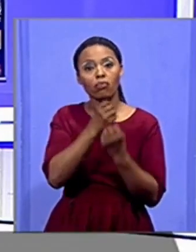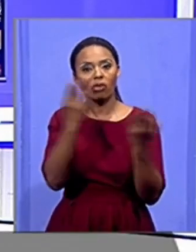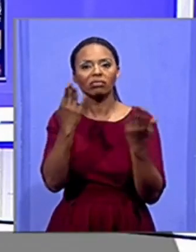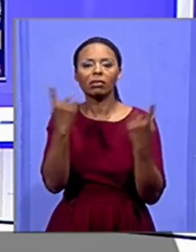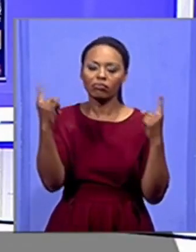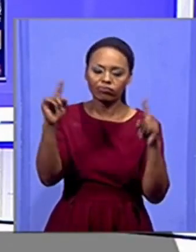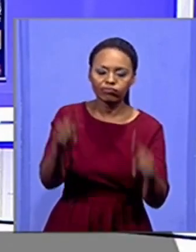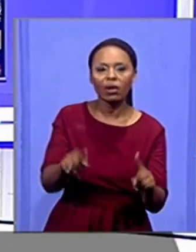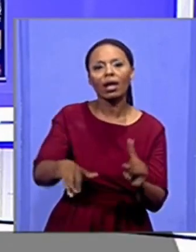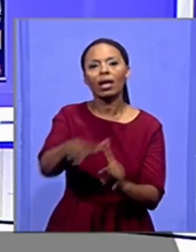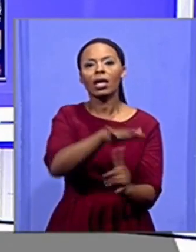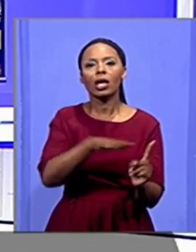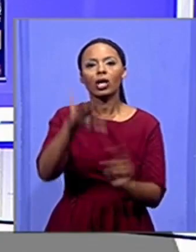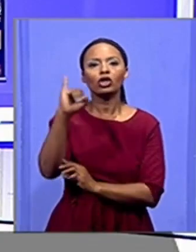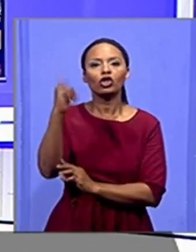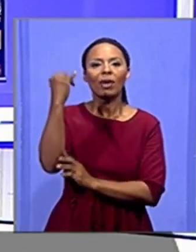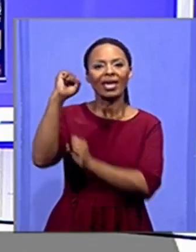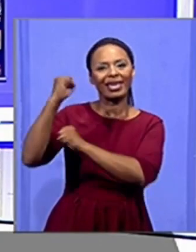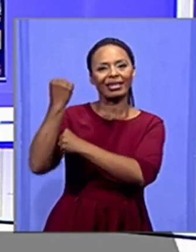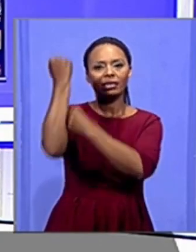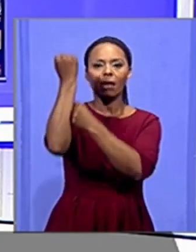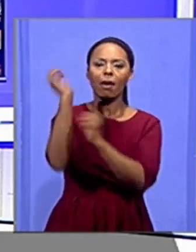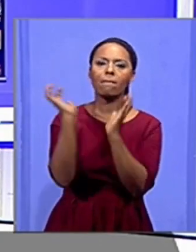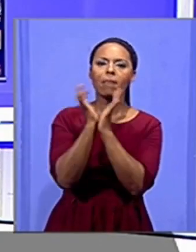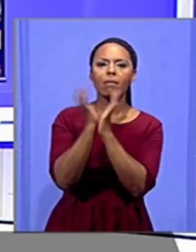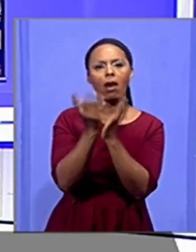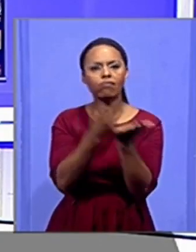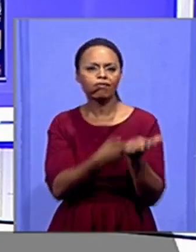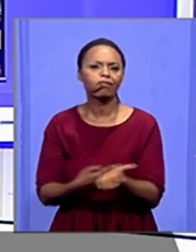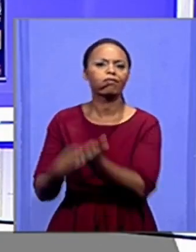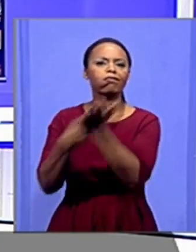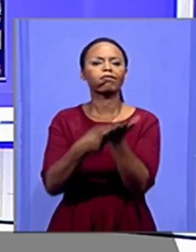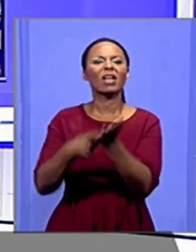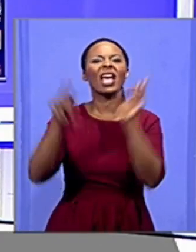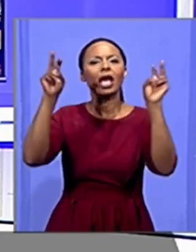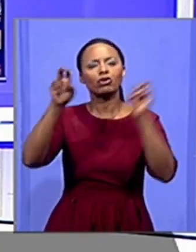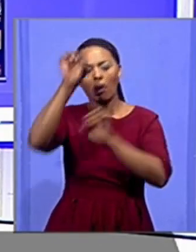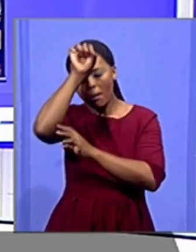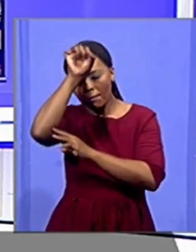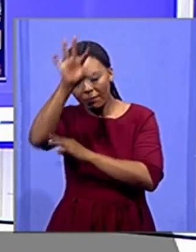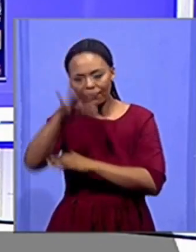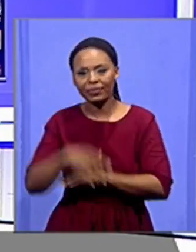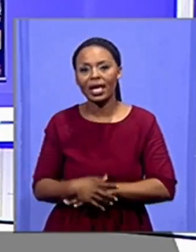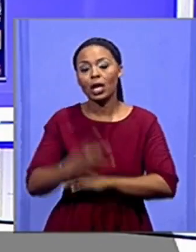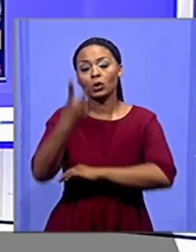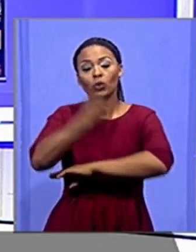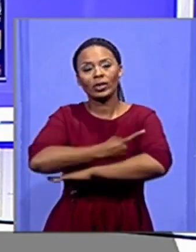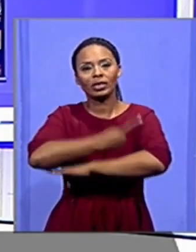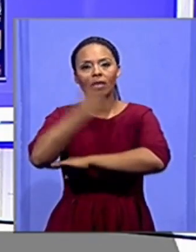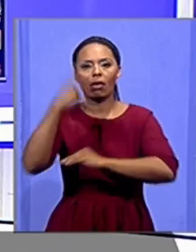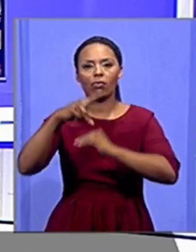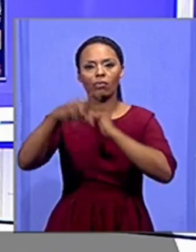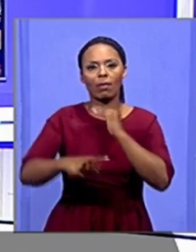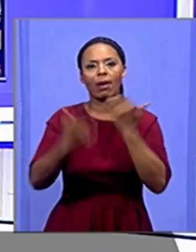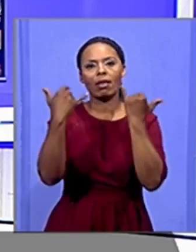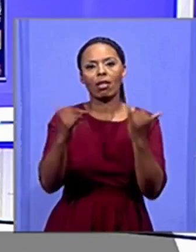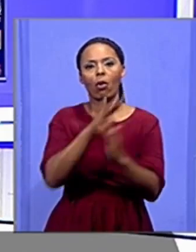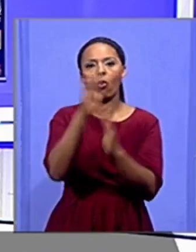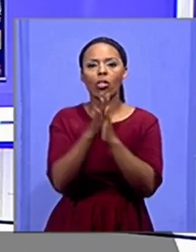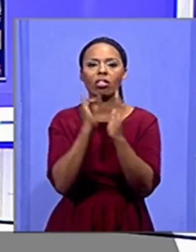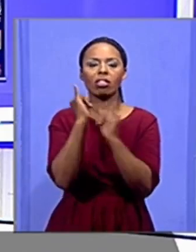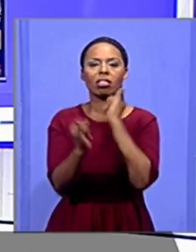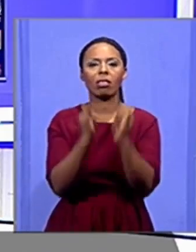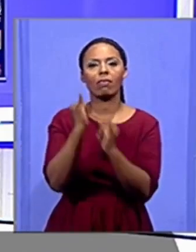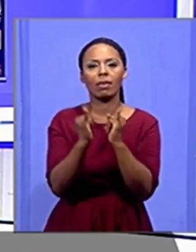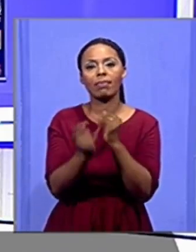ya Joburg Ditaba bao ba lebelletšego tša meepo. Moletlo wa matšatši a mabedi o karolong ya bolesomete gomme